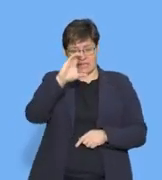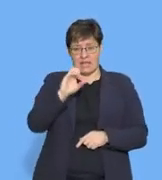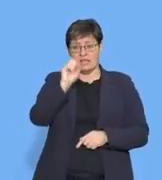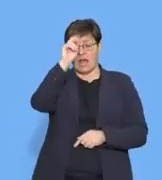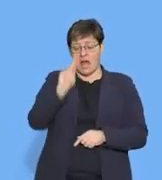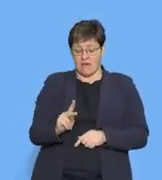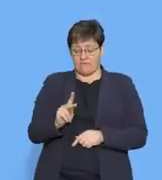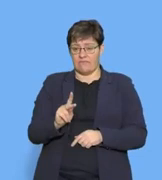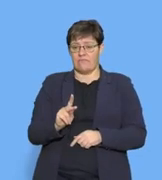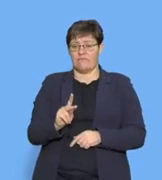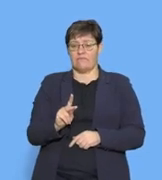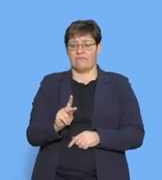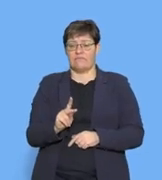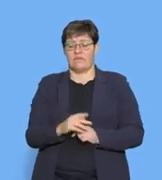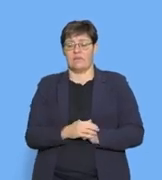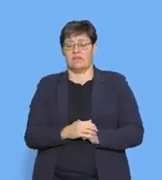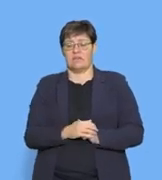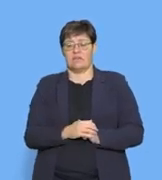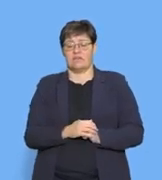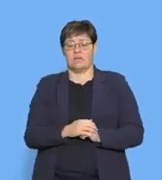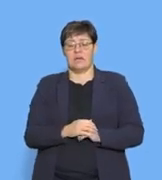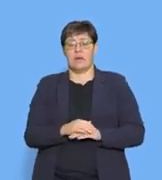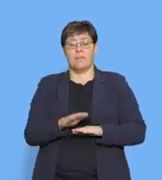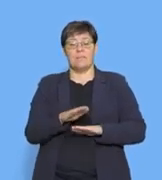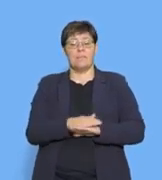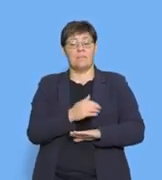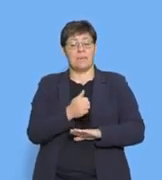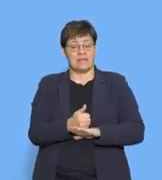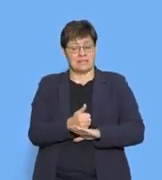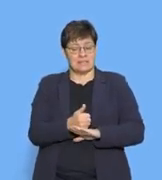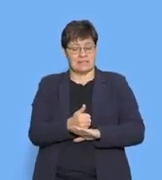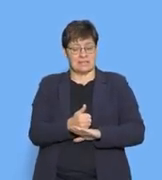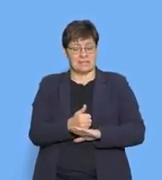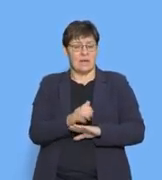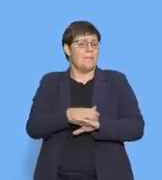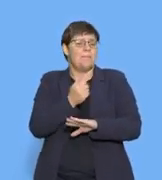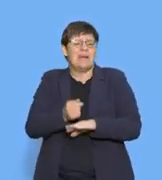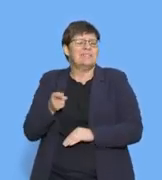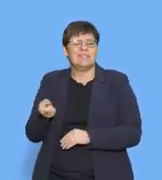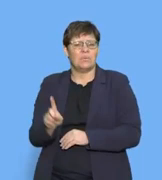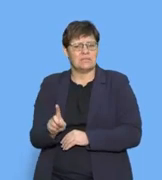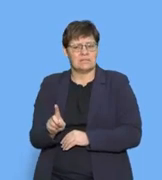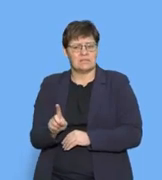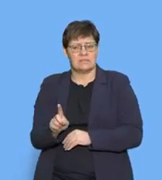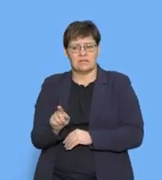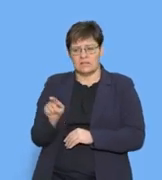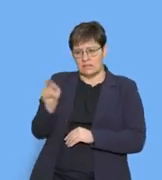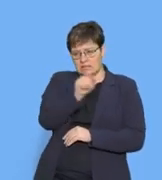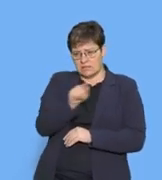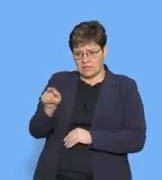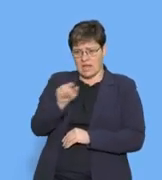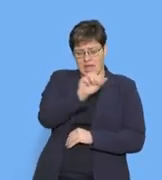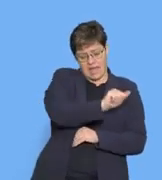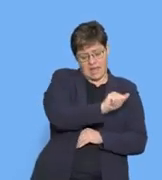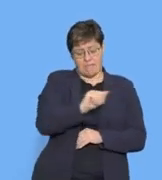triangle ABC, it's half base times height. And what is our base in this case? Our base in this